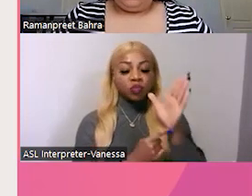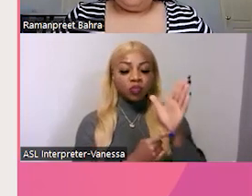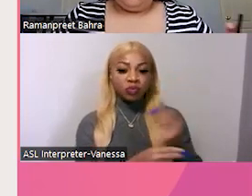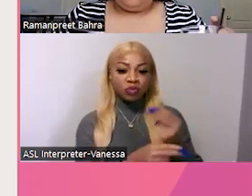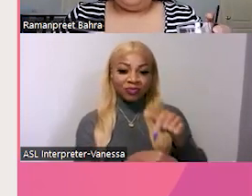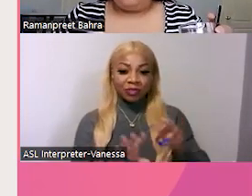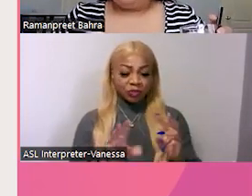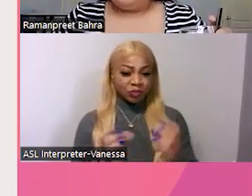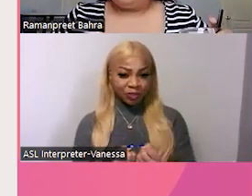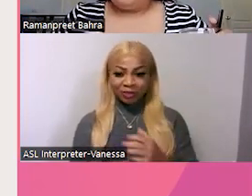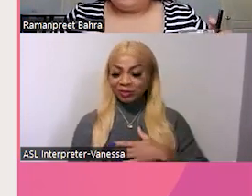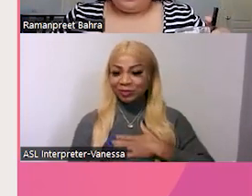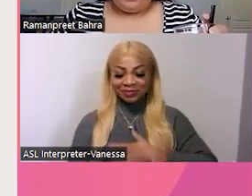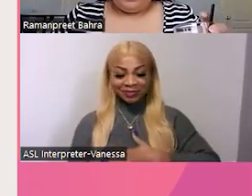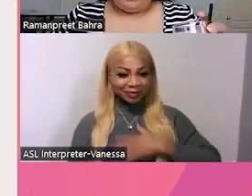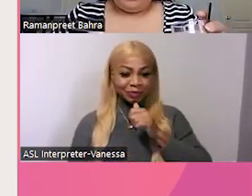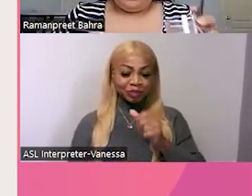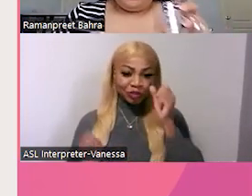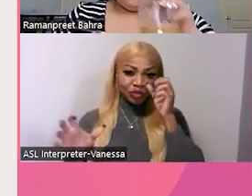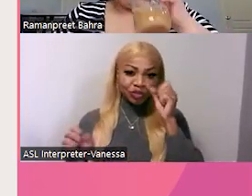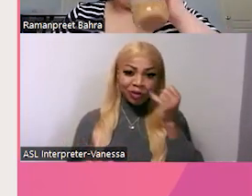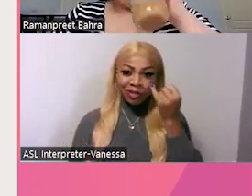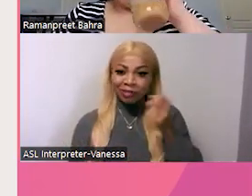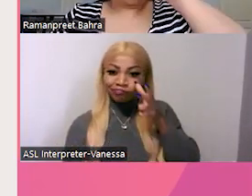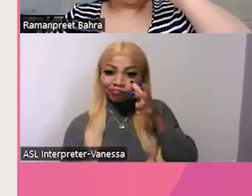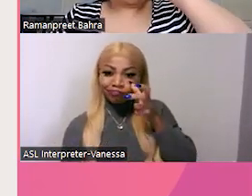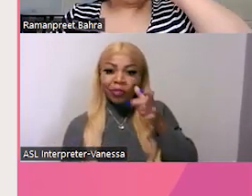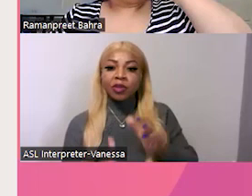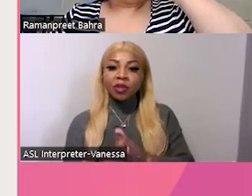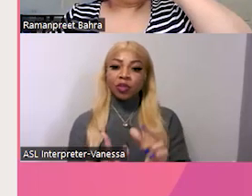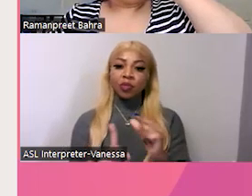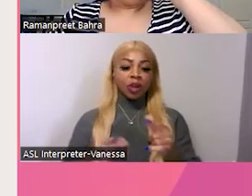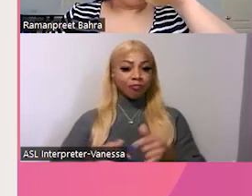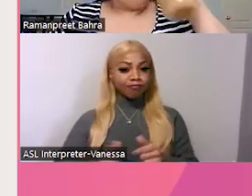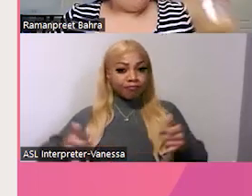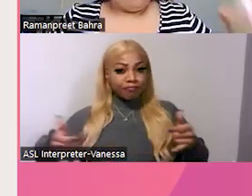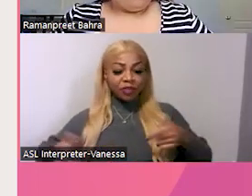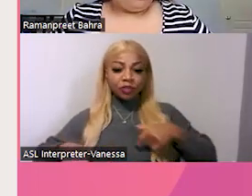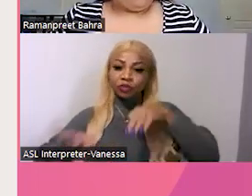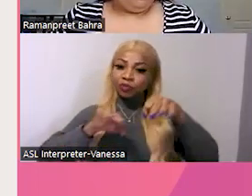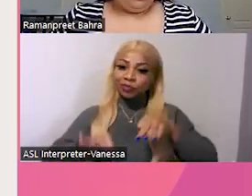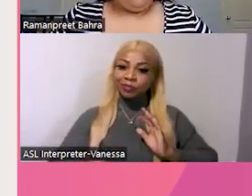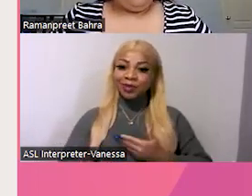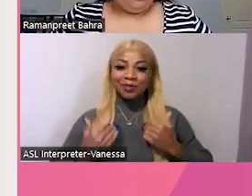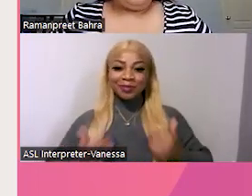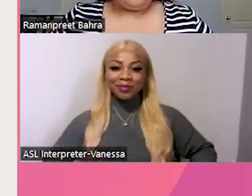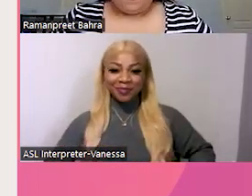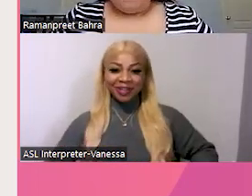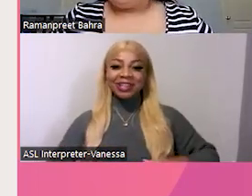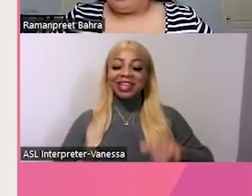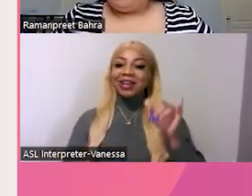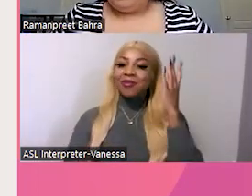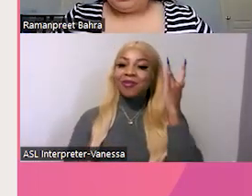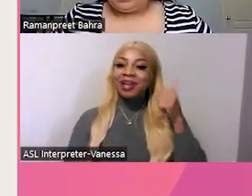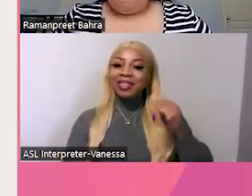don't be alarmed when you hear the word fat to describe bodies or our own bodies, as that's the language we use,